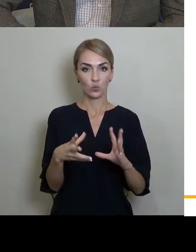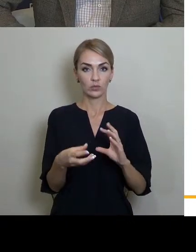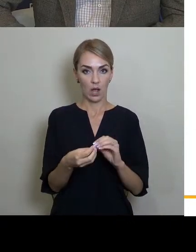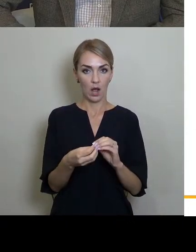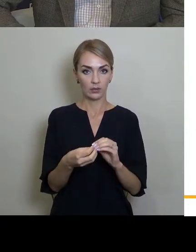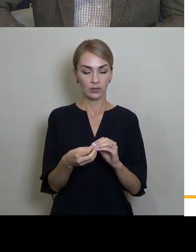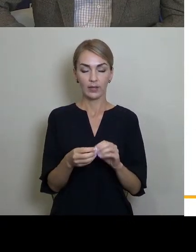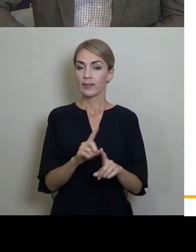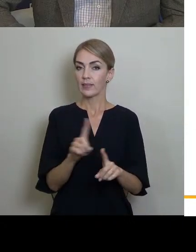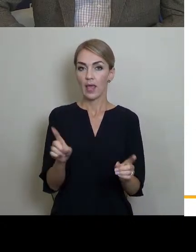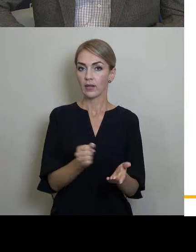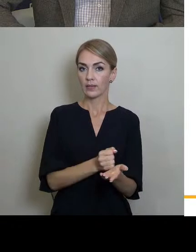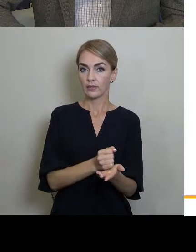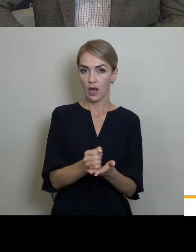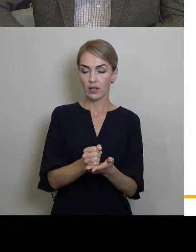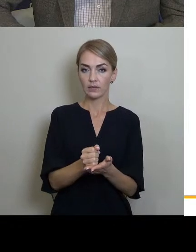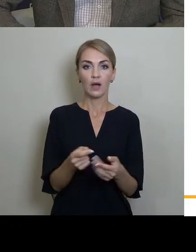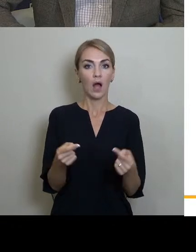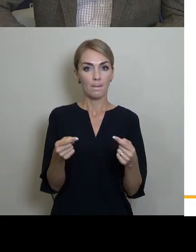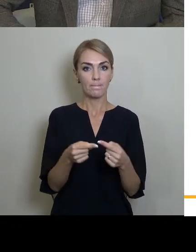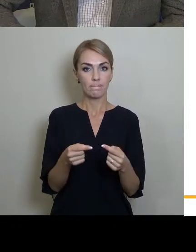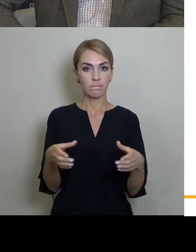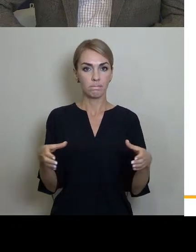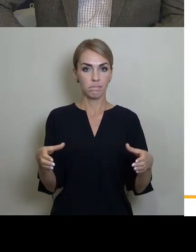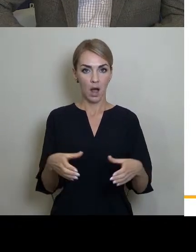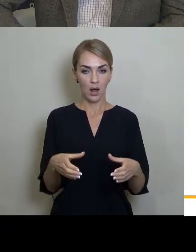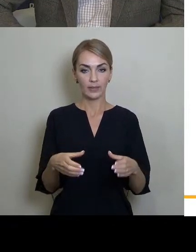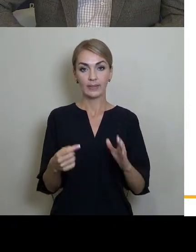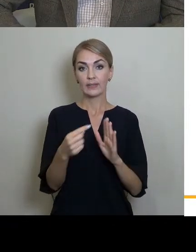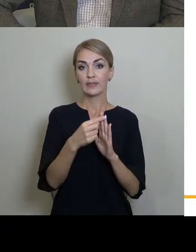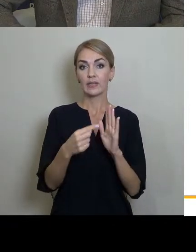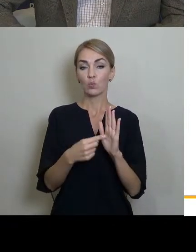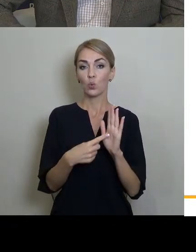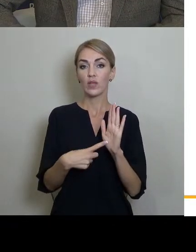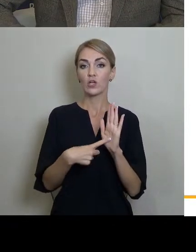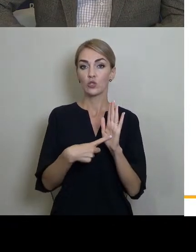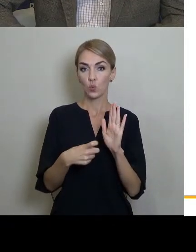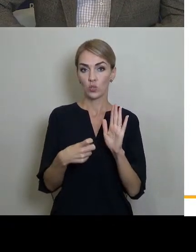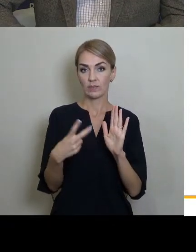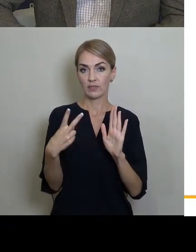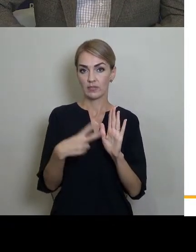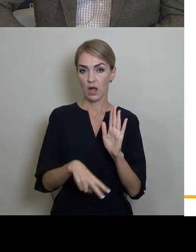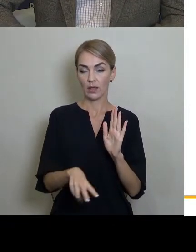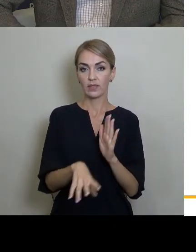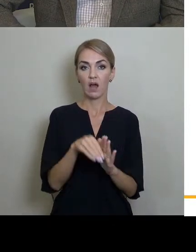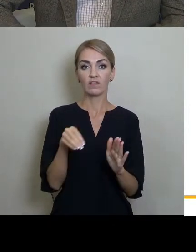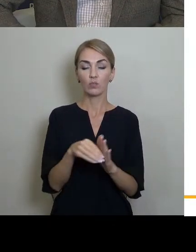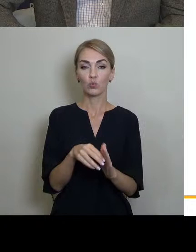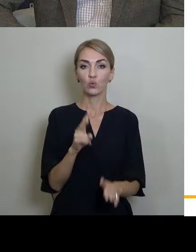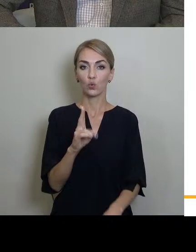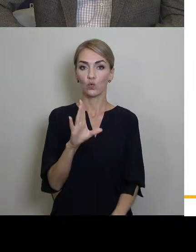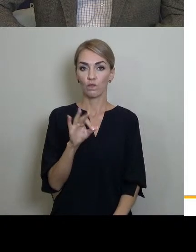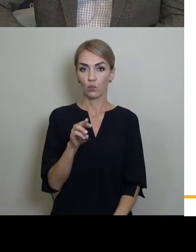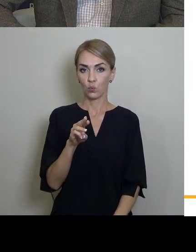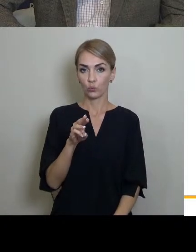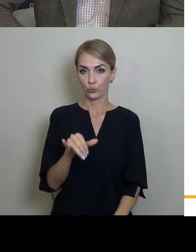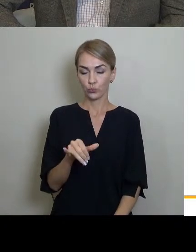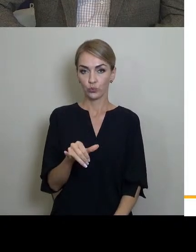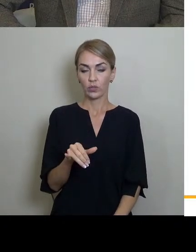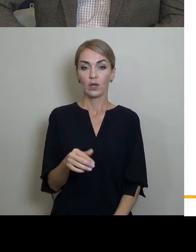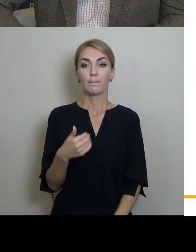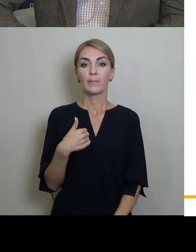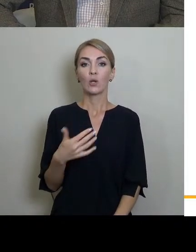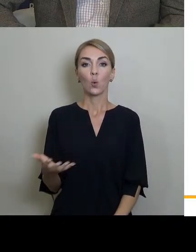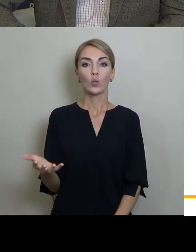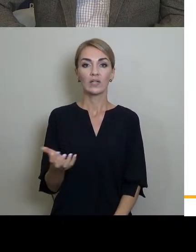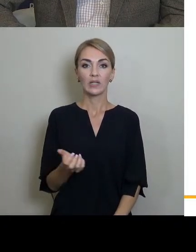3,500 votes. The general result of the party, not the candidate, but the party, is divided by 670 electoral quota